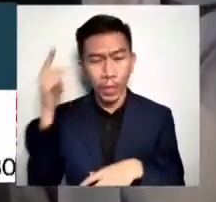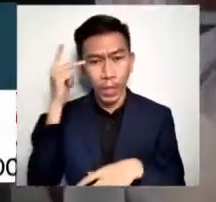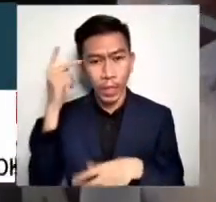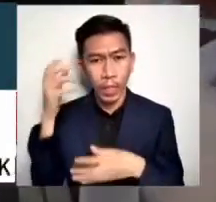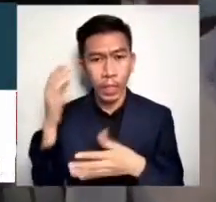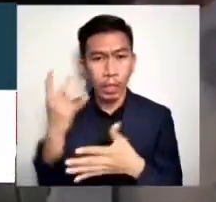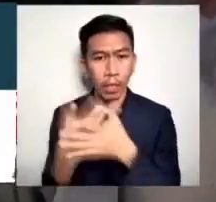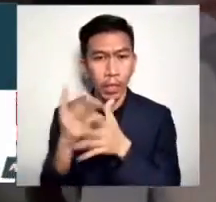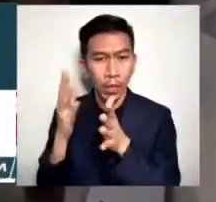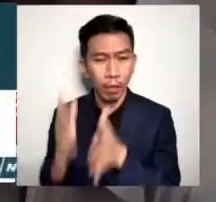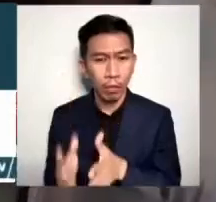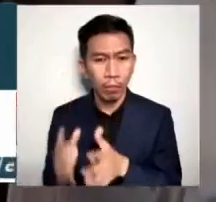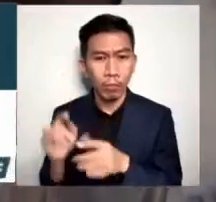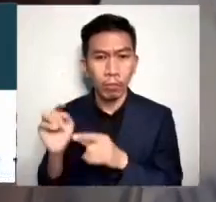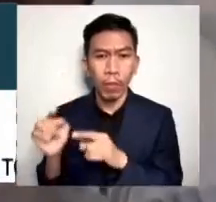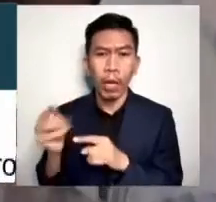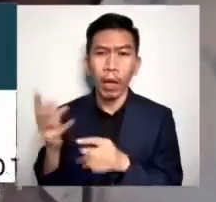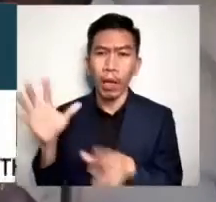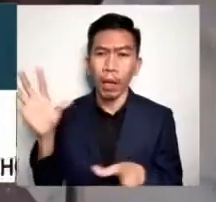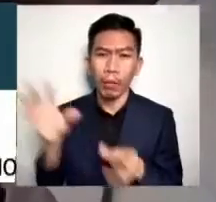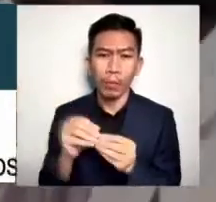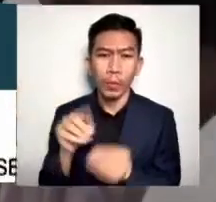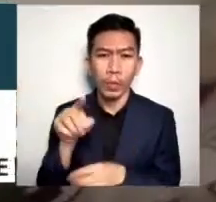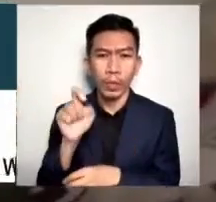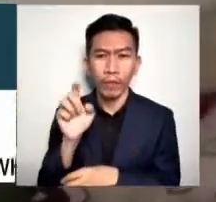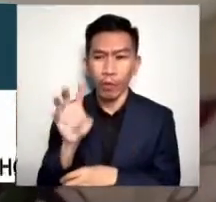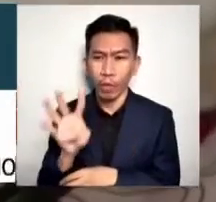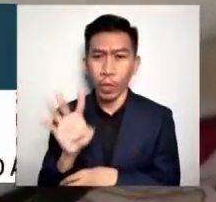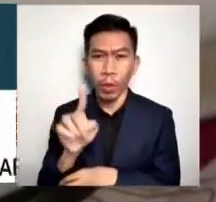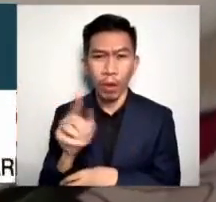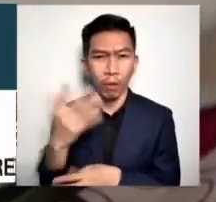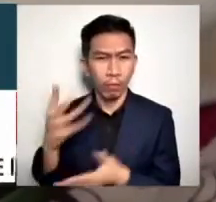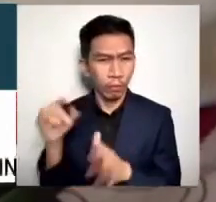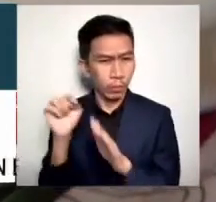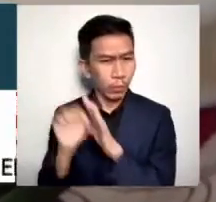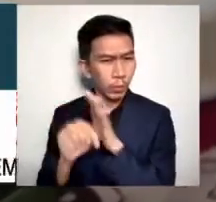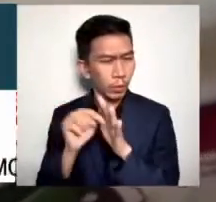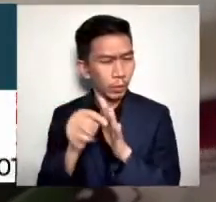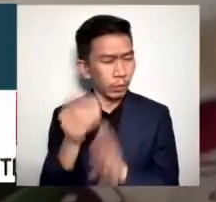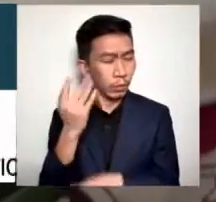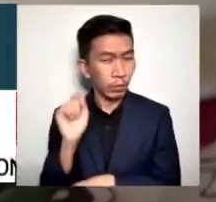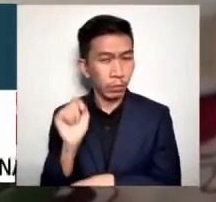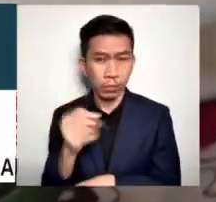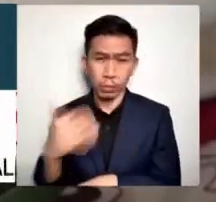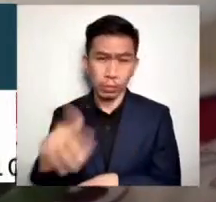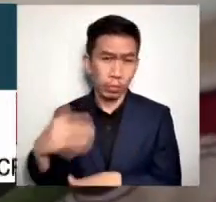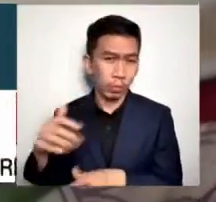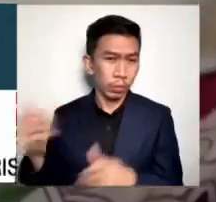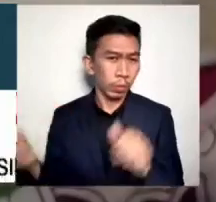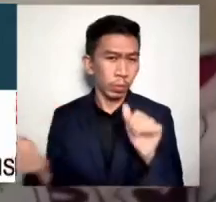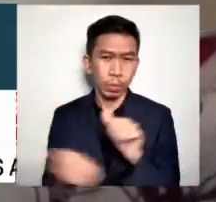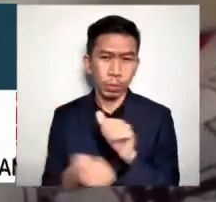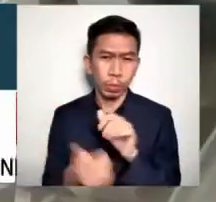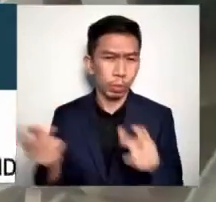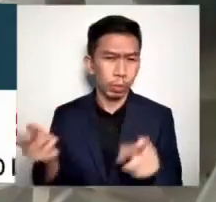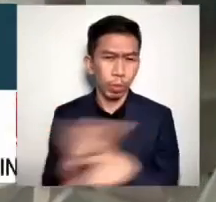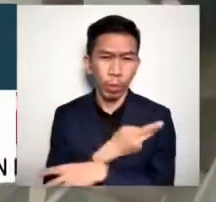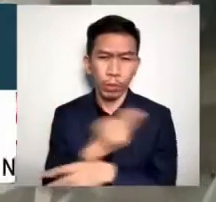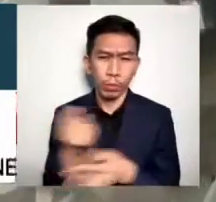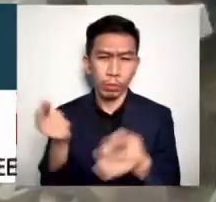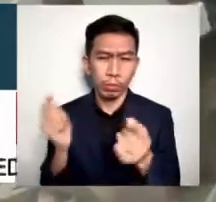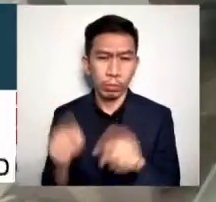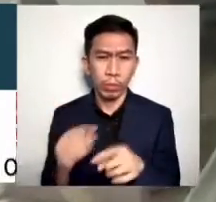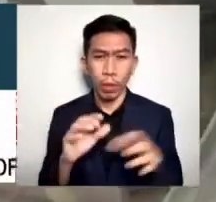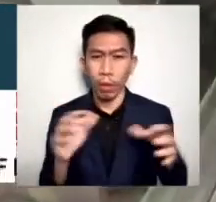says 141 were killed just last Thursday, the bloodiest day in the crackdown so far. One of the main groups behind